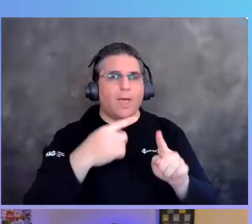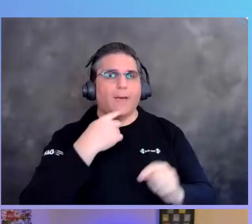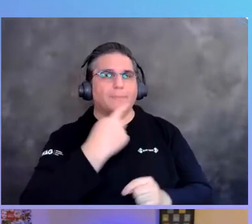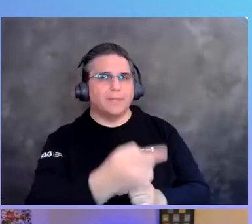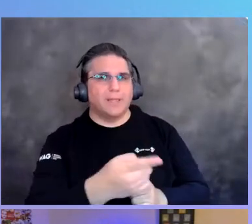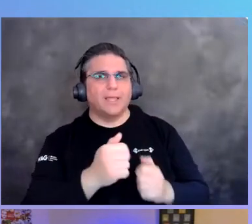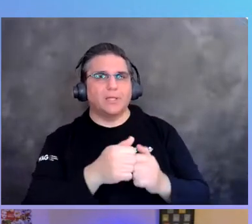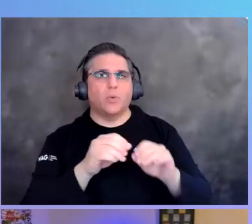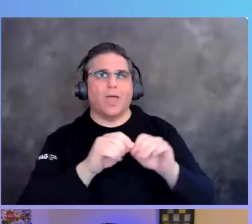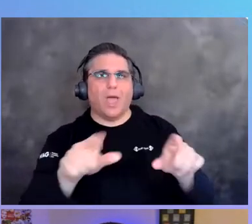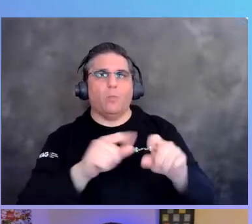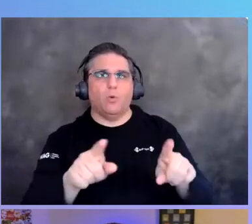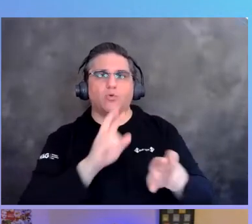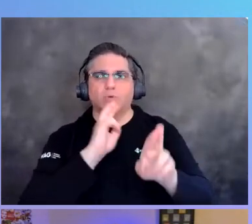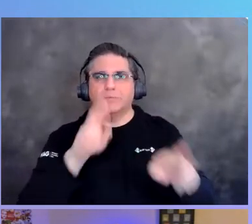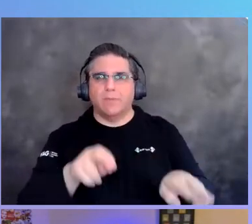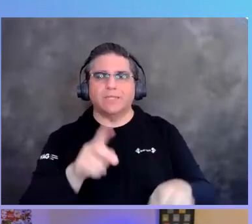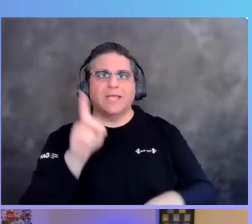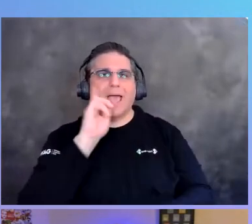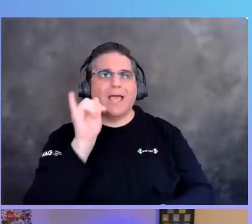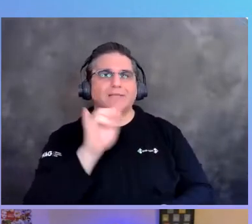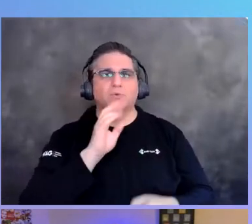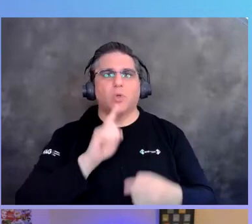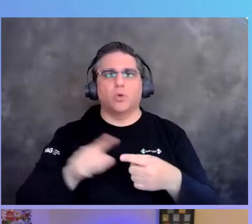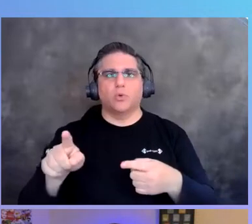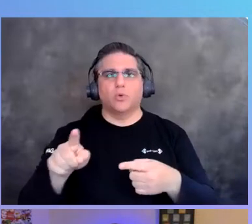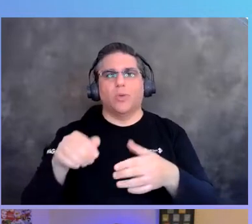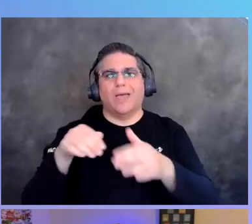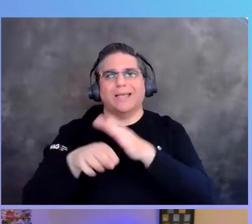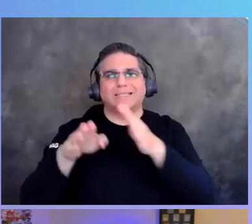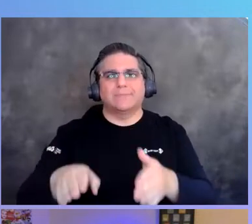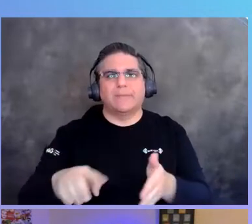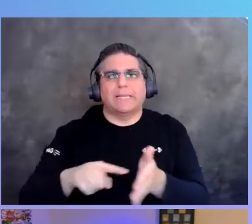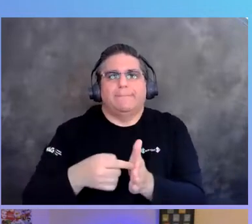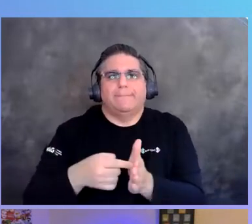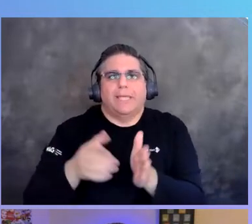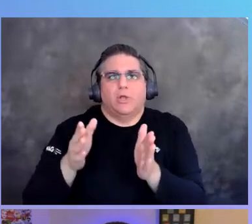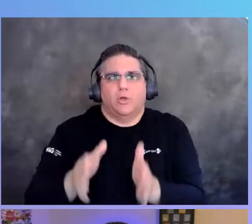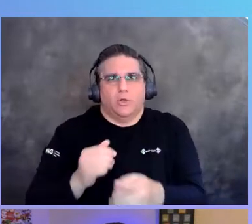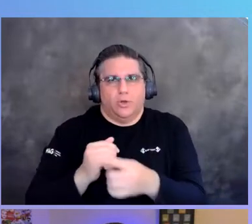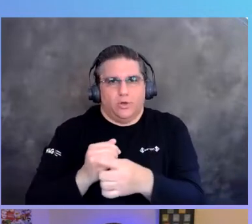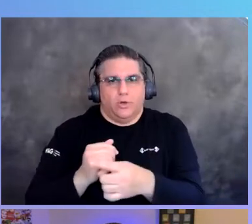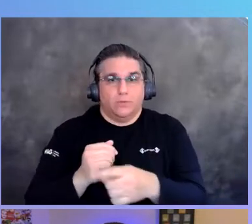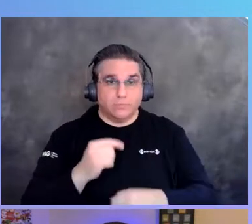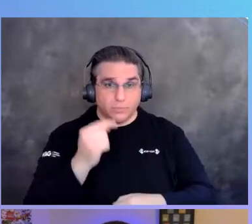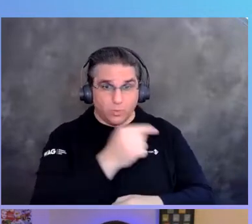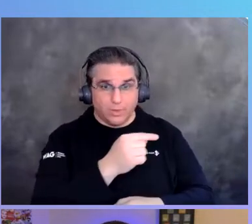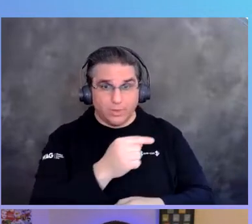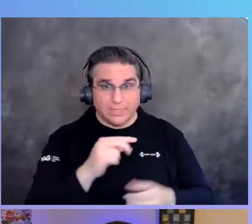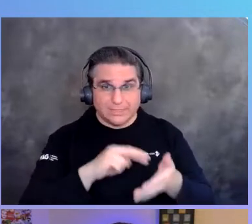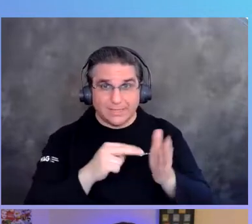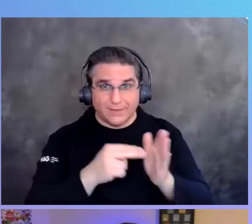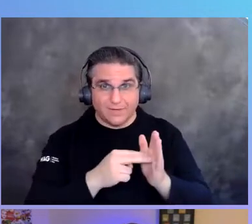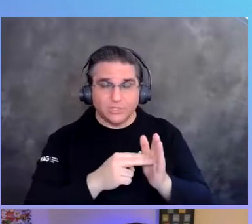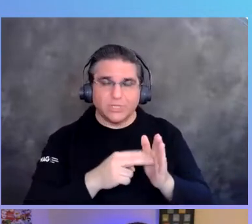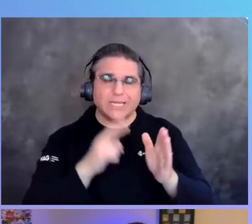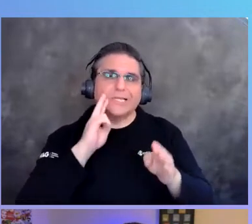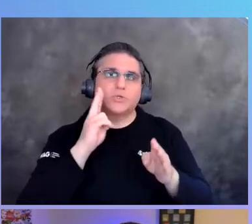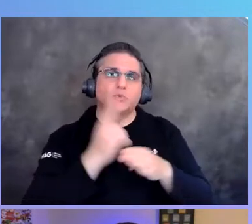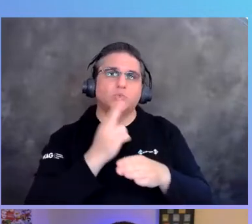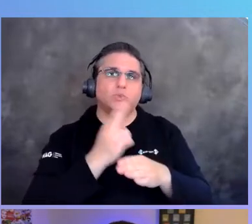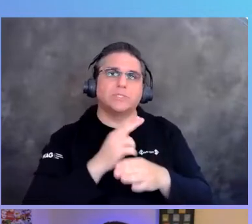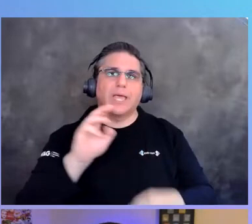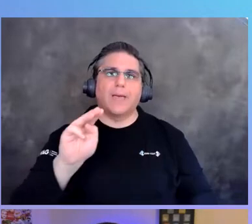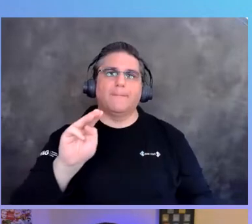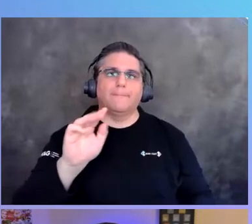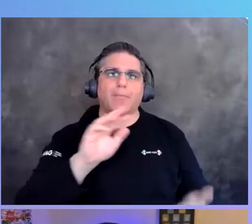as if it were speaking to an accessibility beginner. In this definition, it decides to go into a metaphor, comparing the web